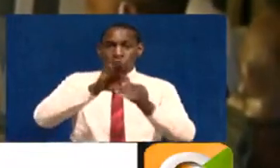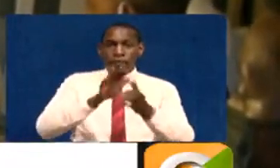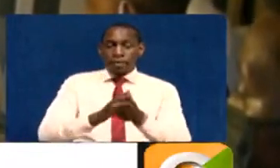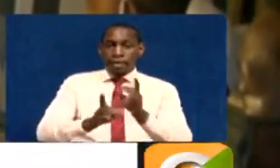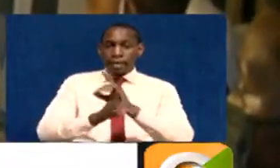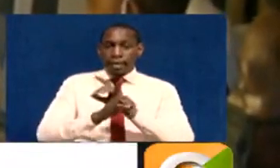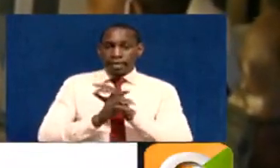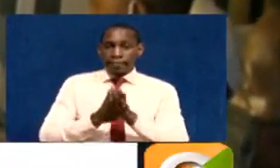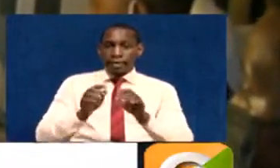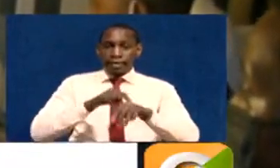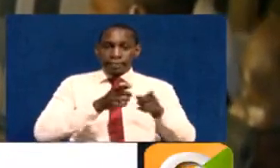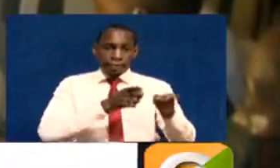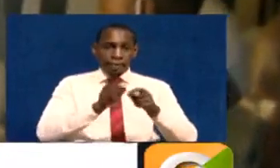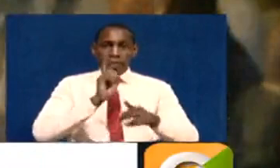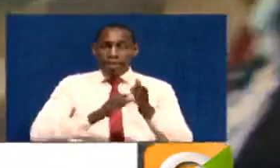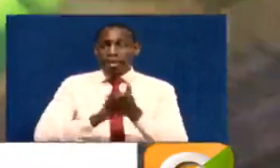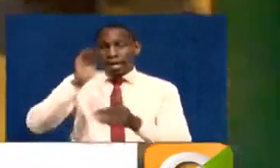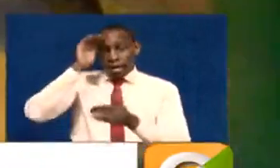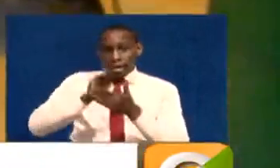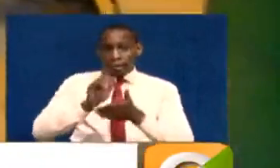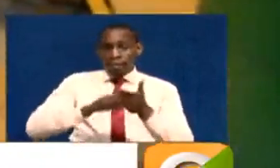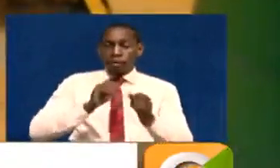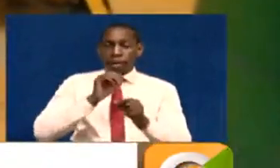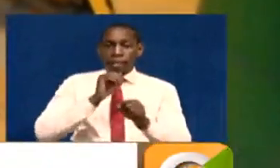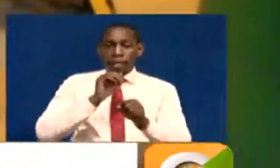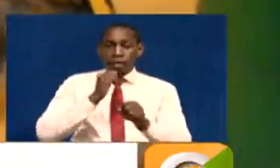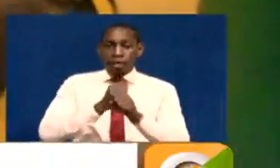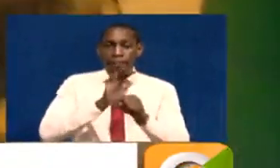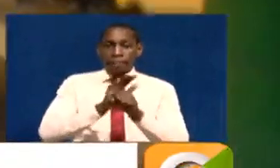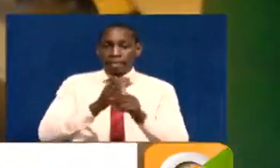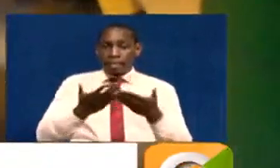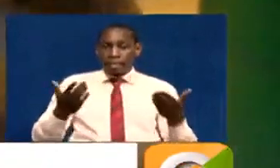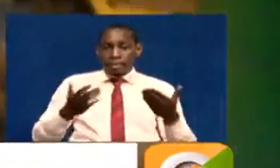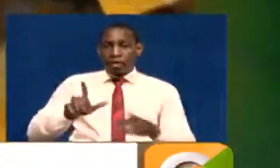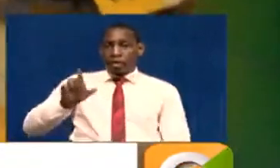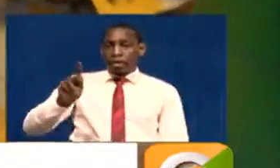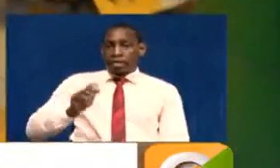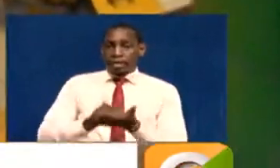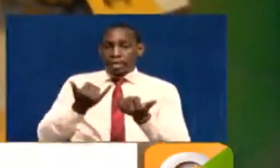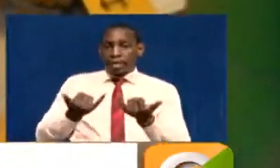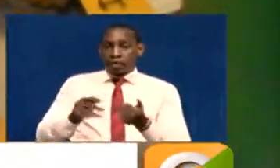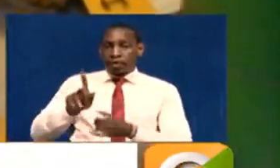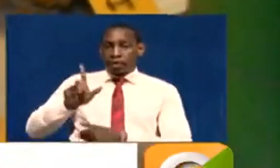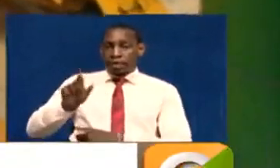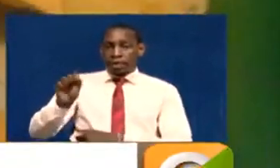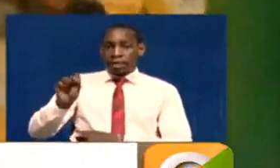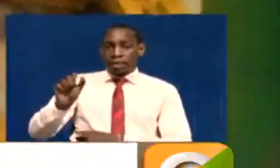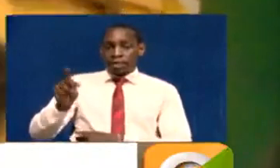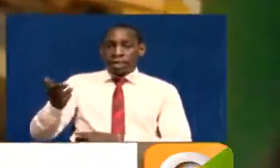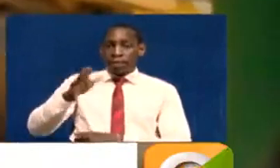he defended his tenure and said that he believes that he had done a lot for the society. He had resuscitated the society